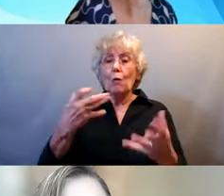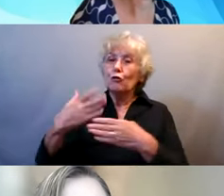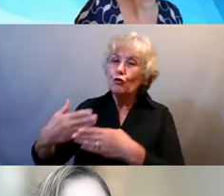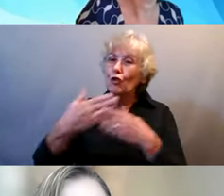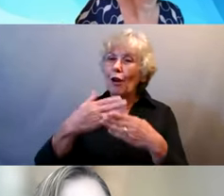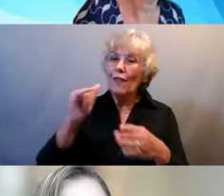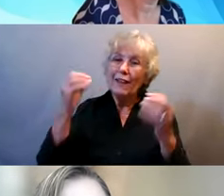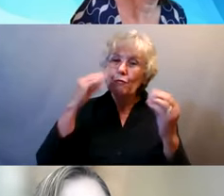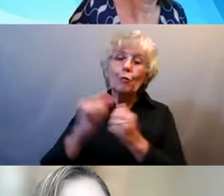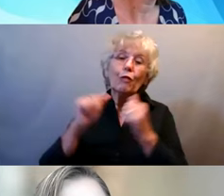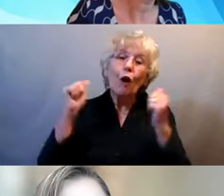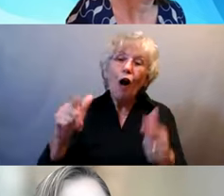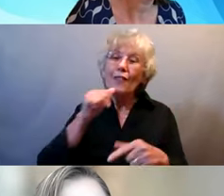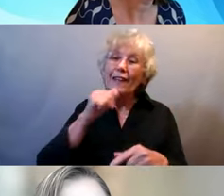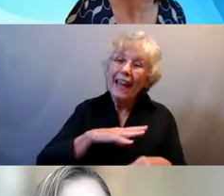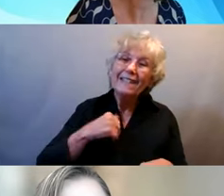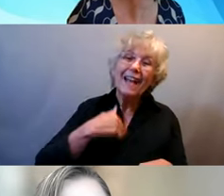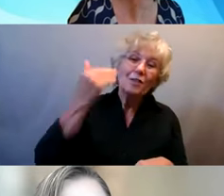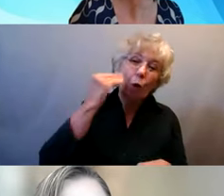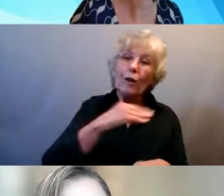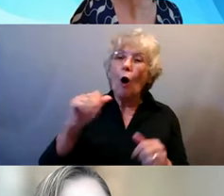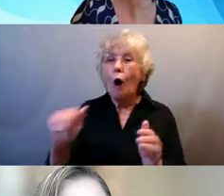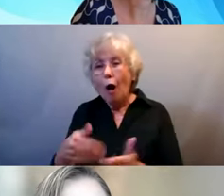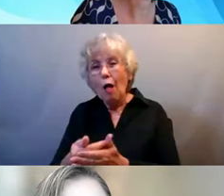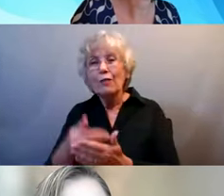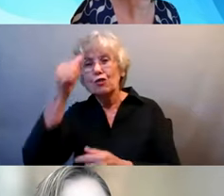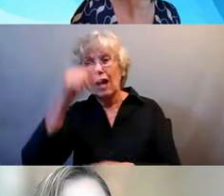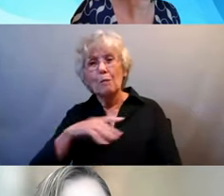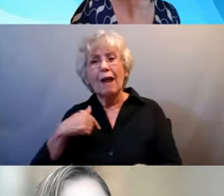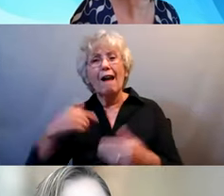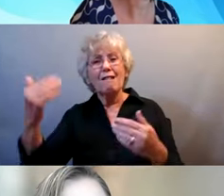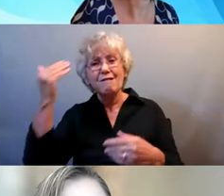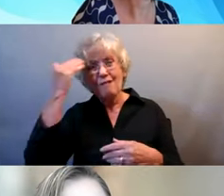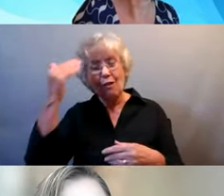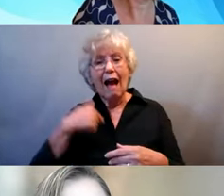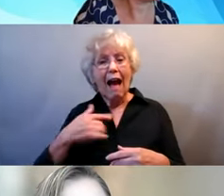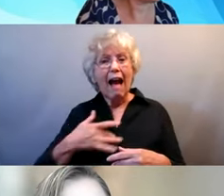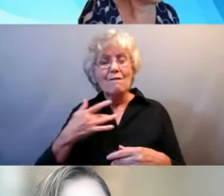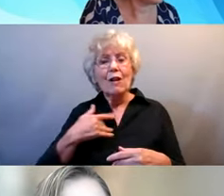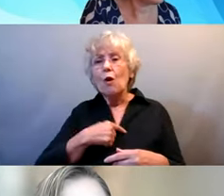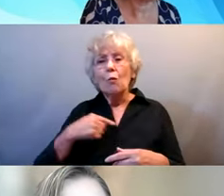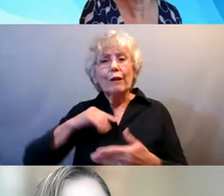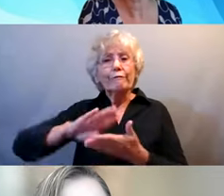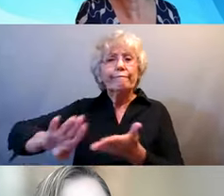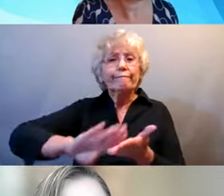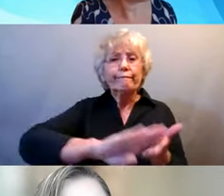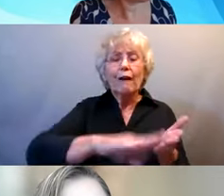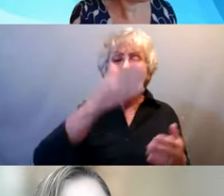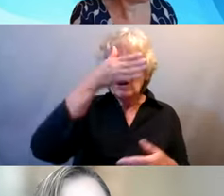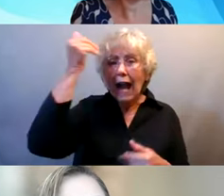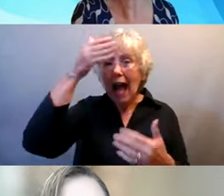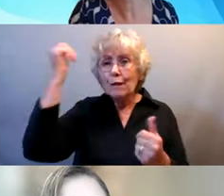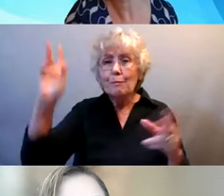all the ladies that I know and all the gentlemen that I know, because we need this. I feel like I'm just a forgotten person. Even with, I know you have